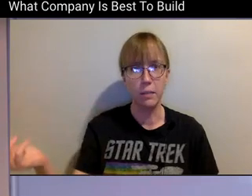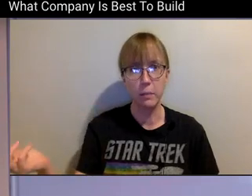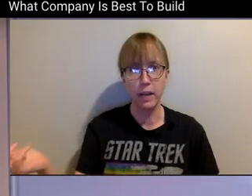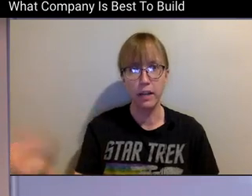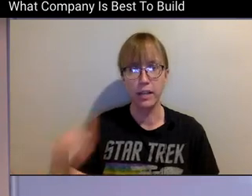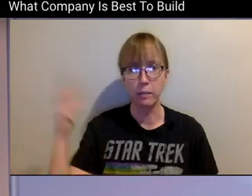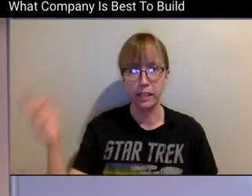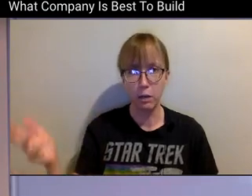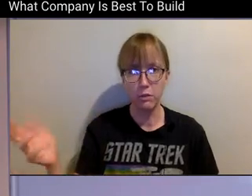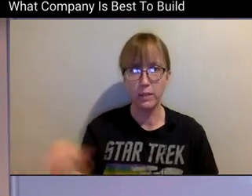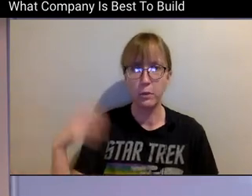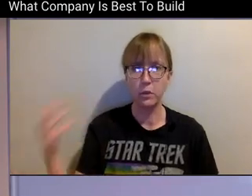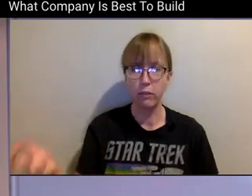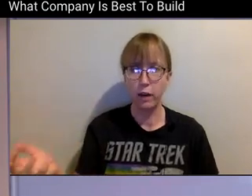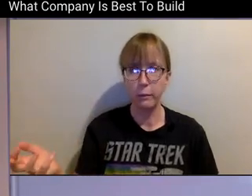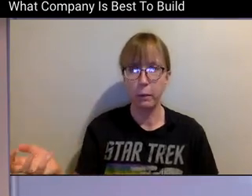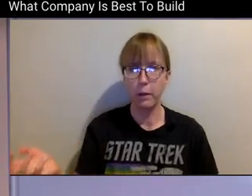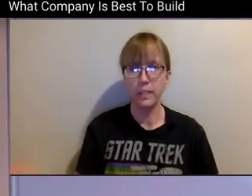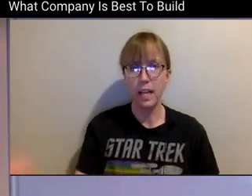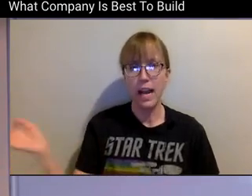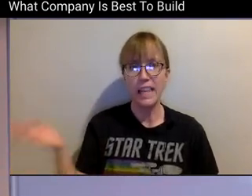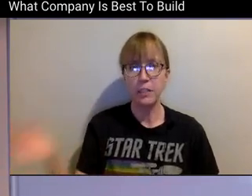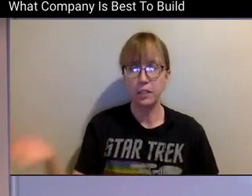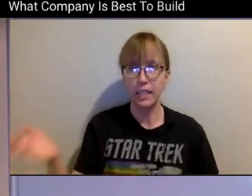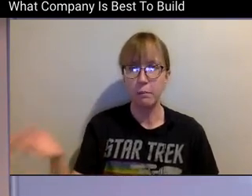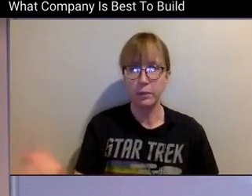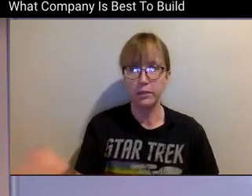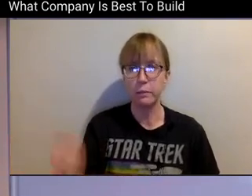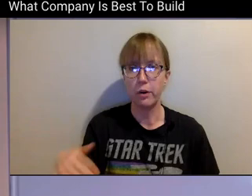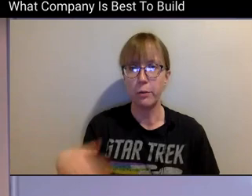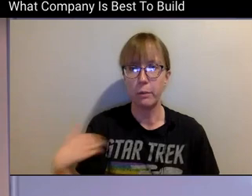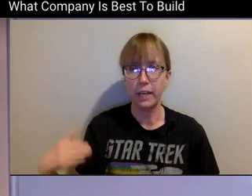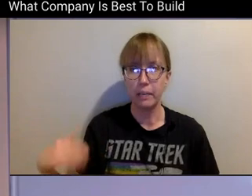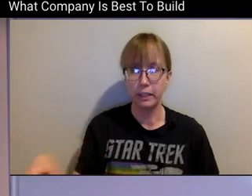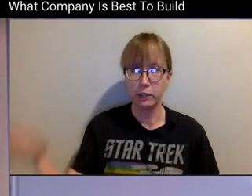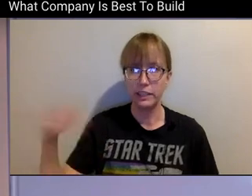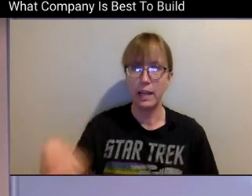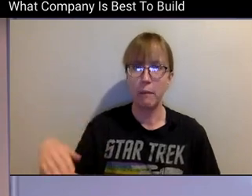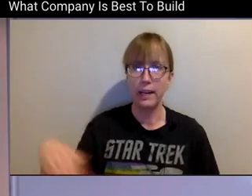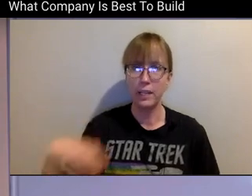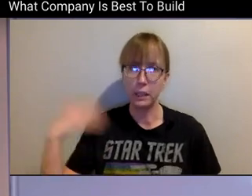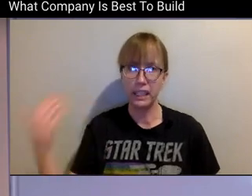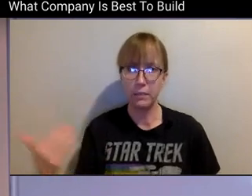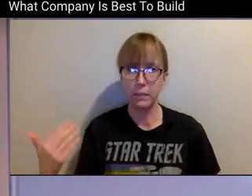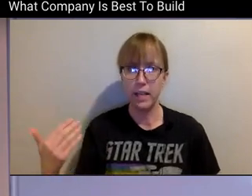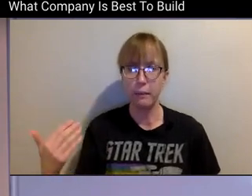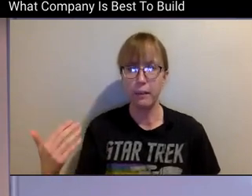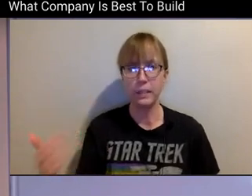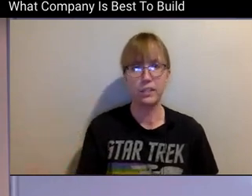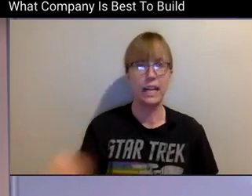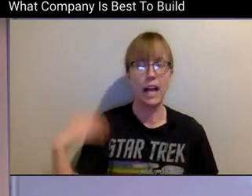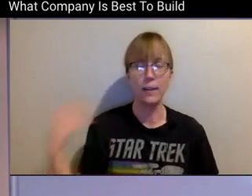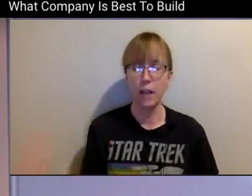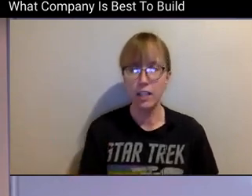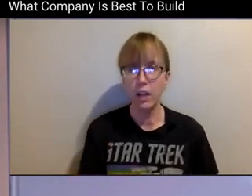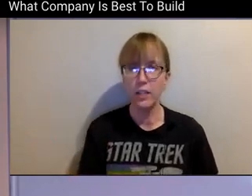in the Beachbody context, monthly coach fees, personal volume requirements, and they just keep losing more and more money. But losing that money is what keeps them in the MLM, because